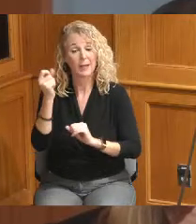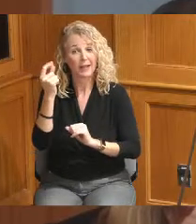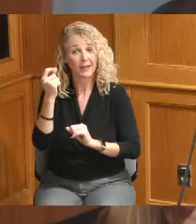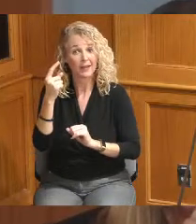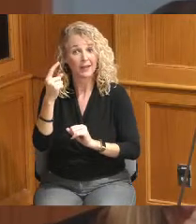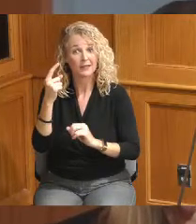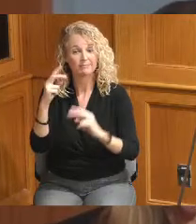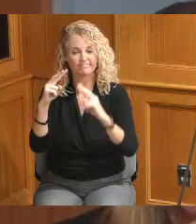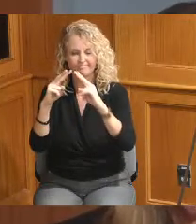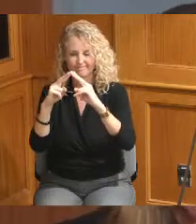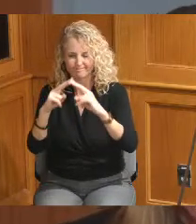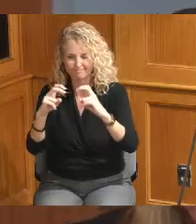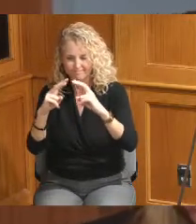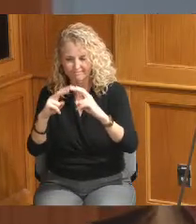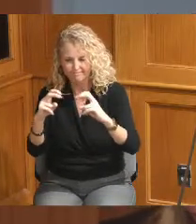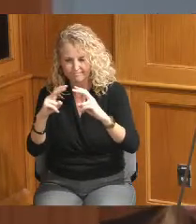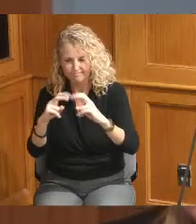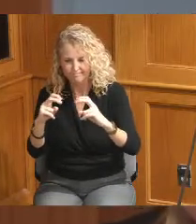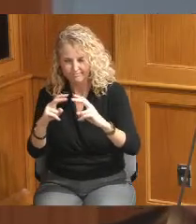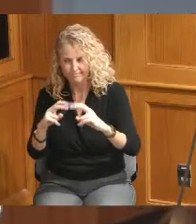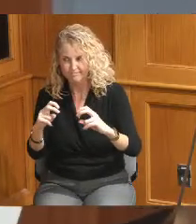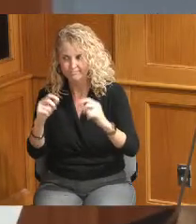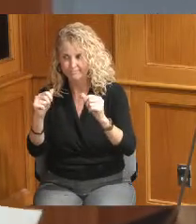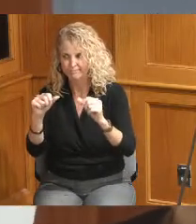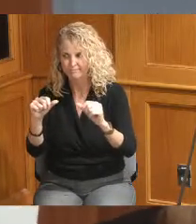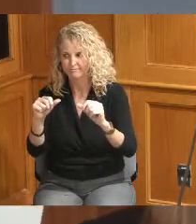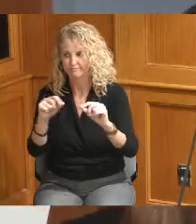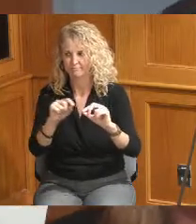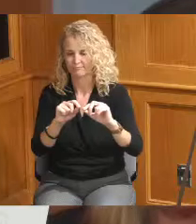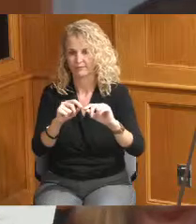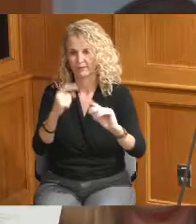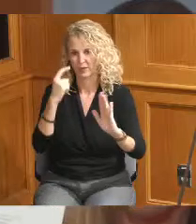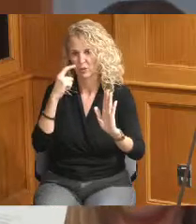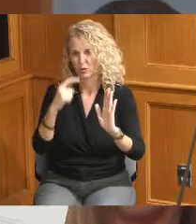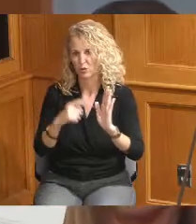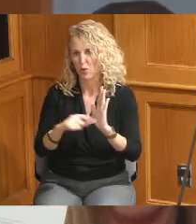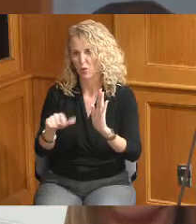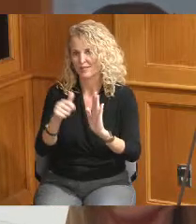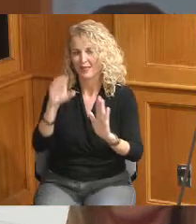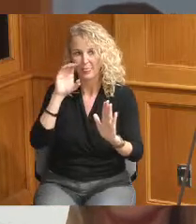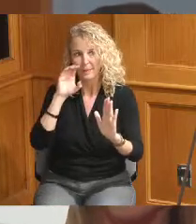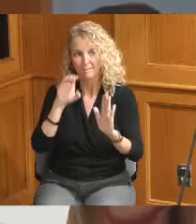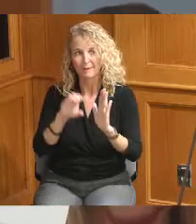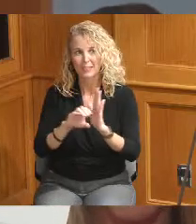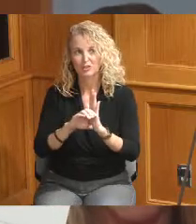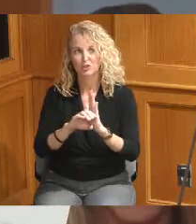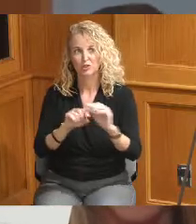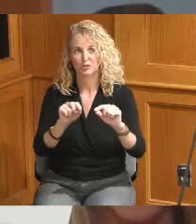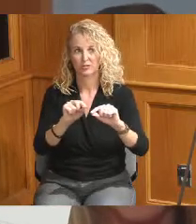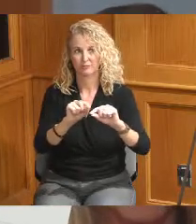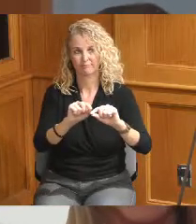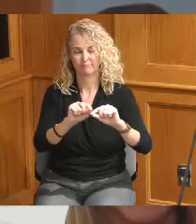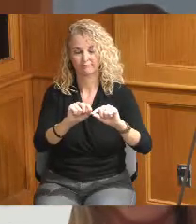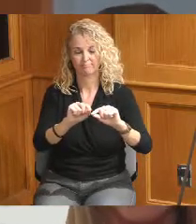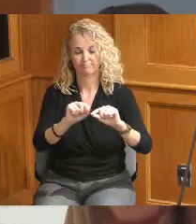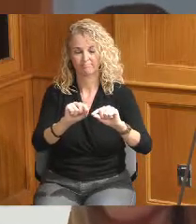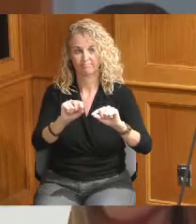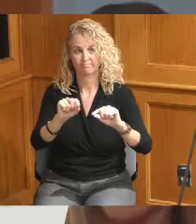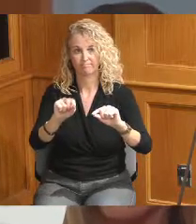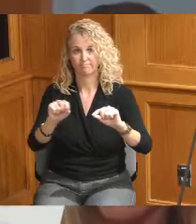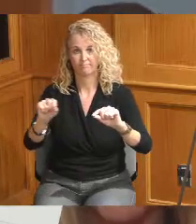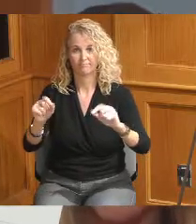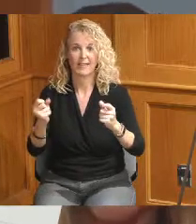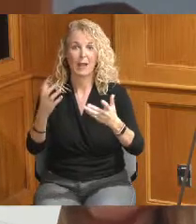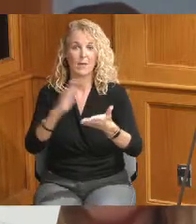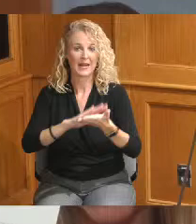as you start looking down in these other numbers, other graphics here, you have the number of cleanups we've